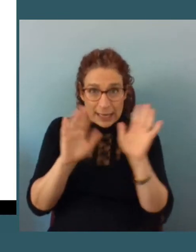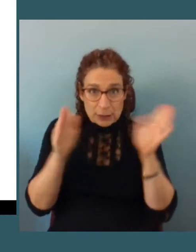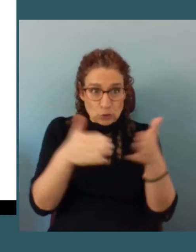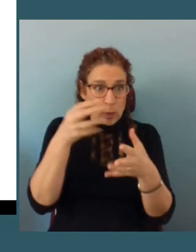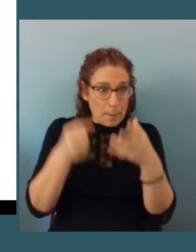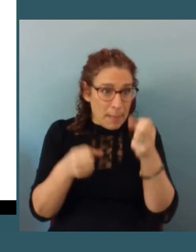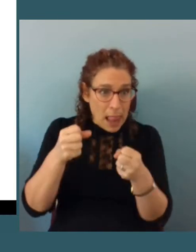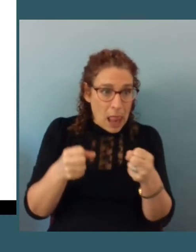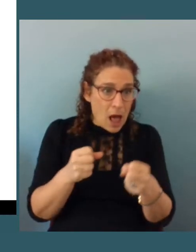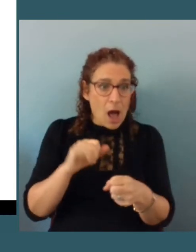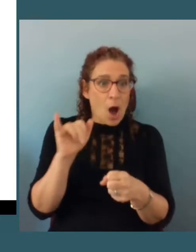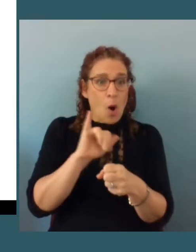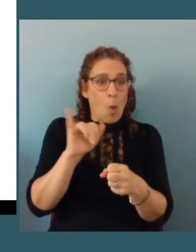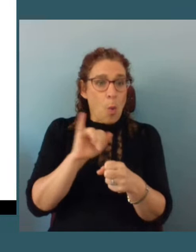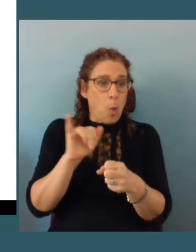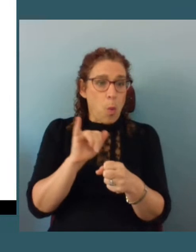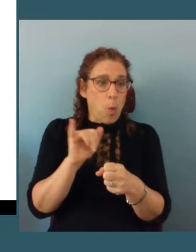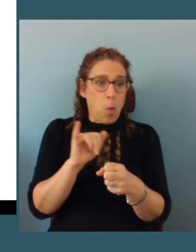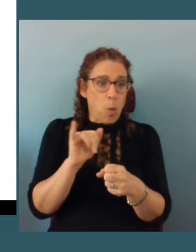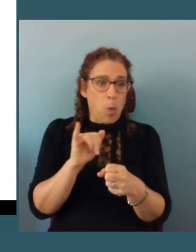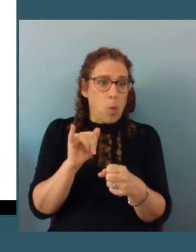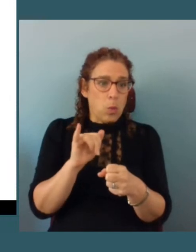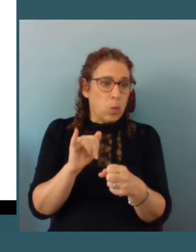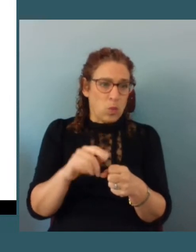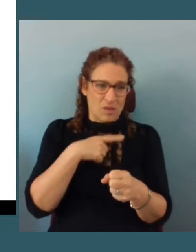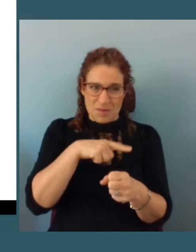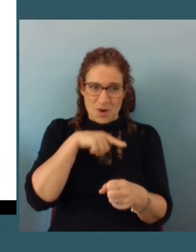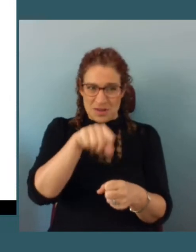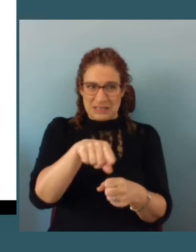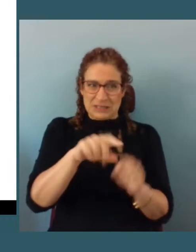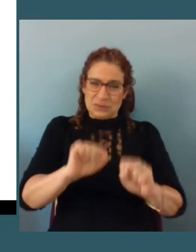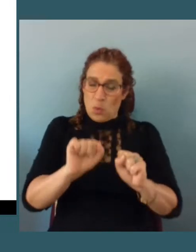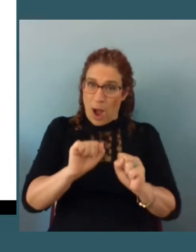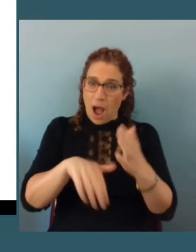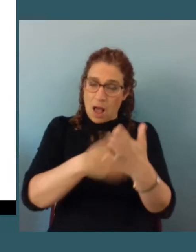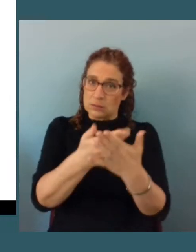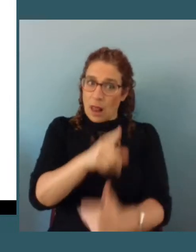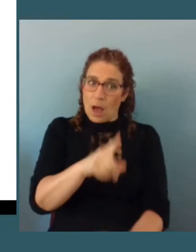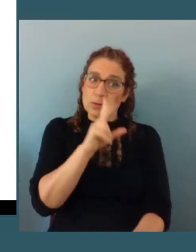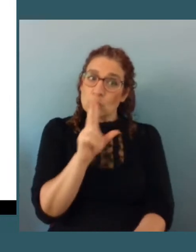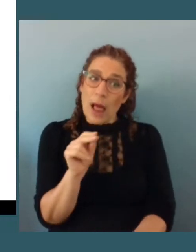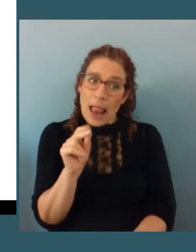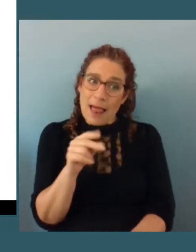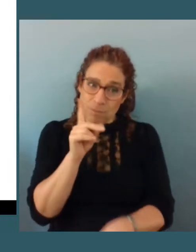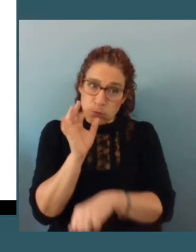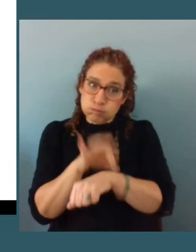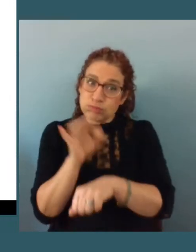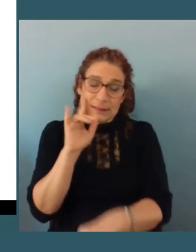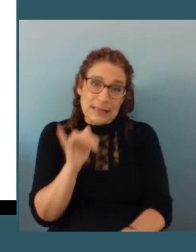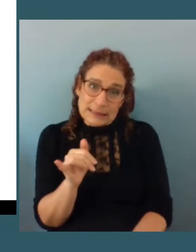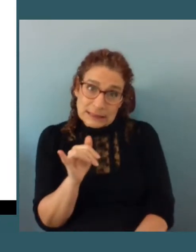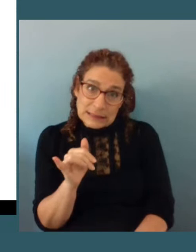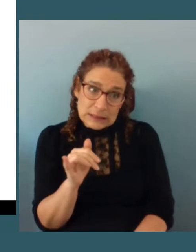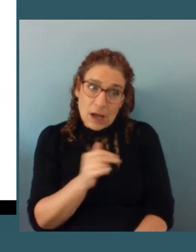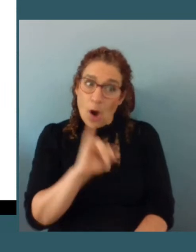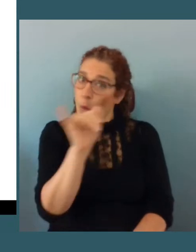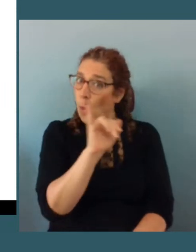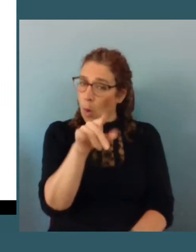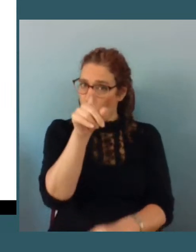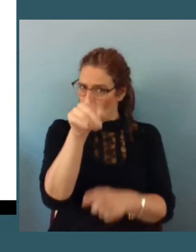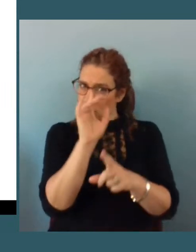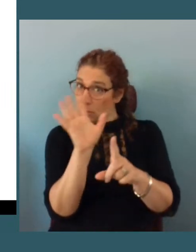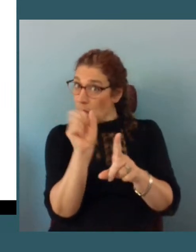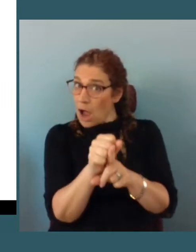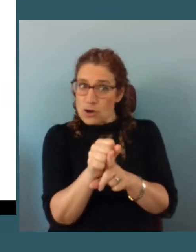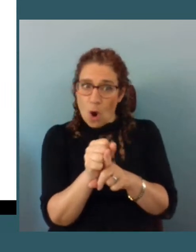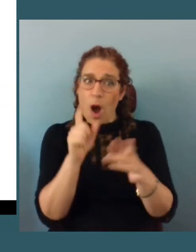nasal IgE because the child's not 12 months of age, so you wait then? Do you diagnose an IgE-mediated milk